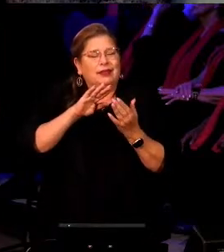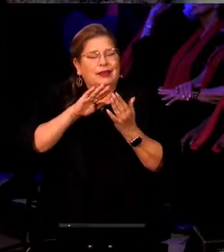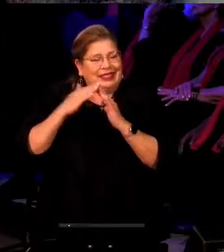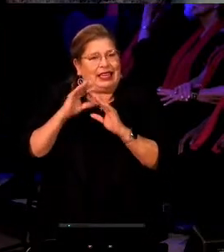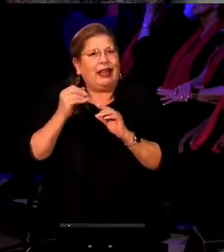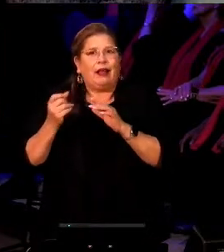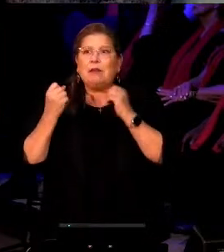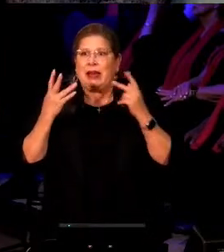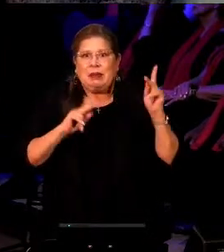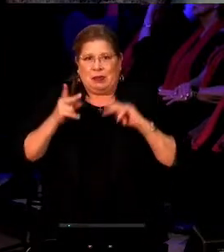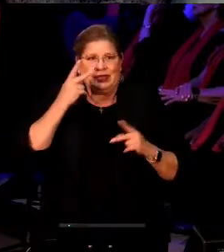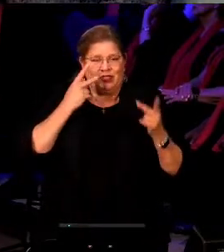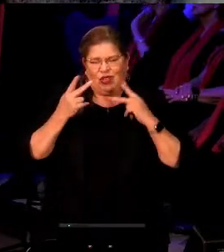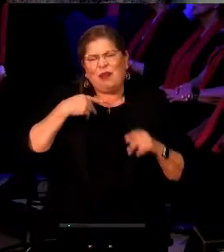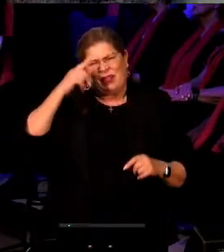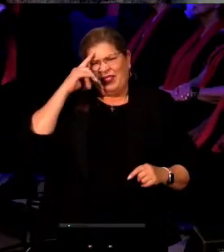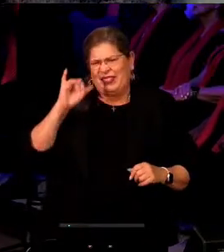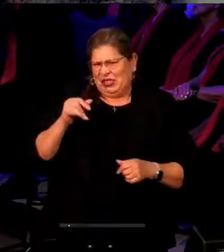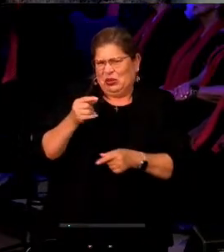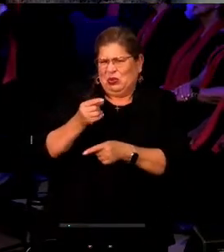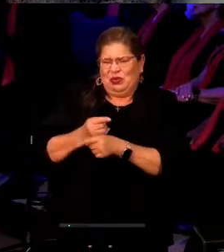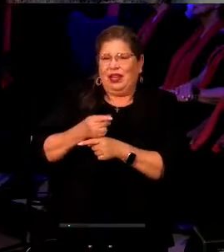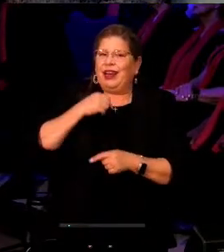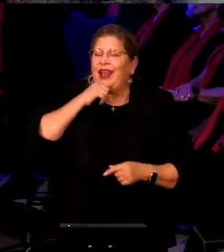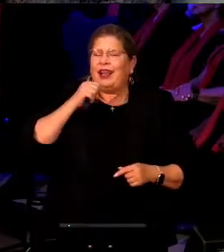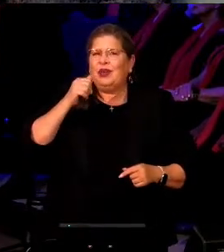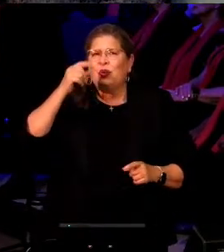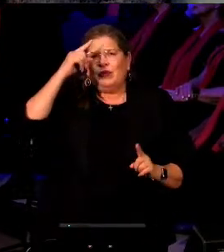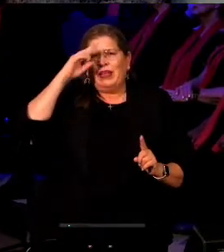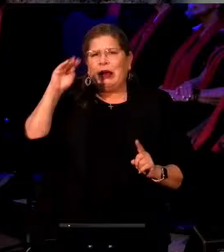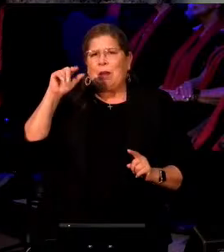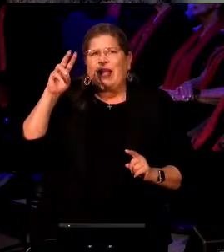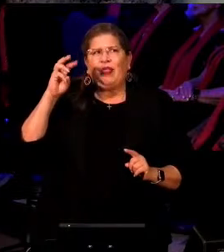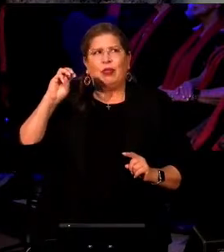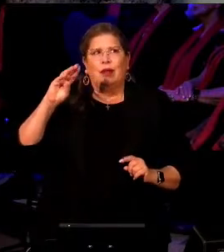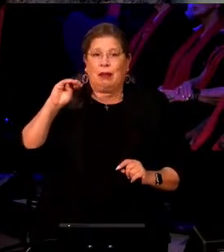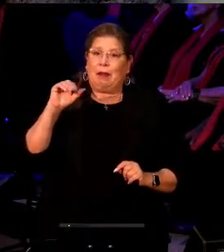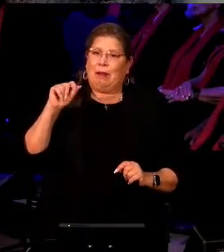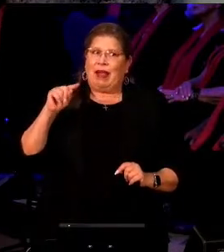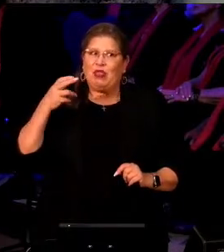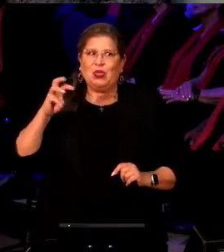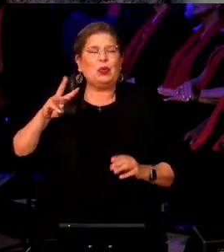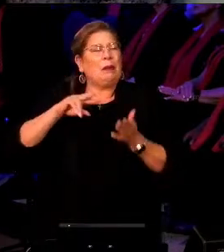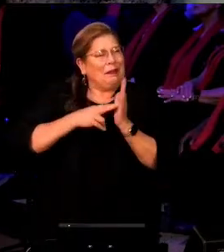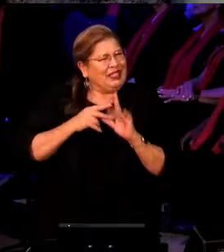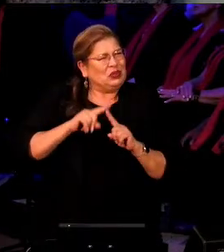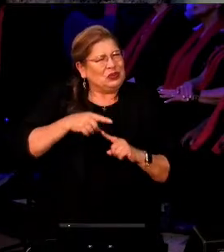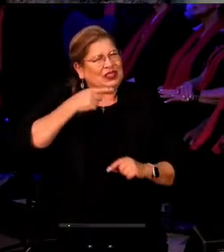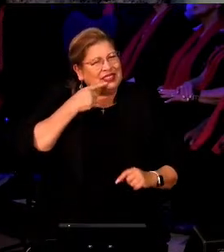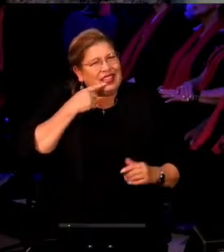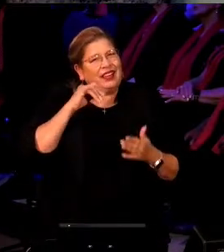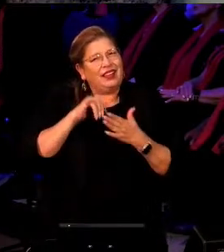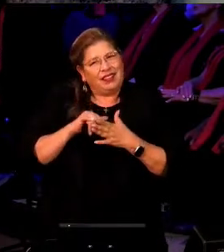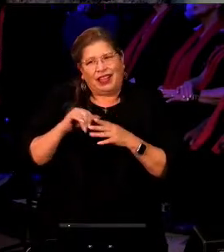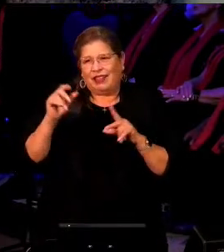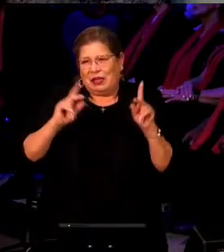And the reason I do that is because I don't believe that Matthew is necessarily meaning to tell us that the people were raised to